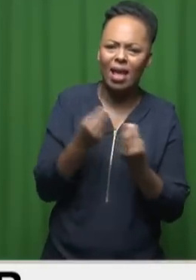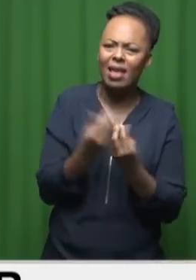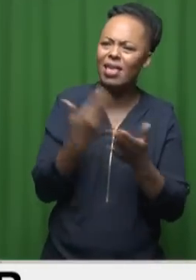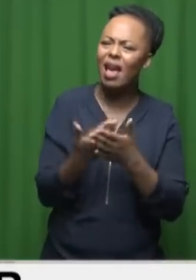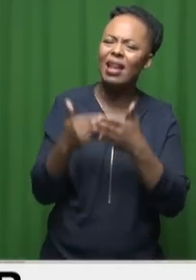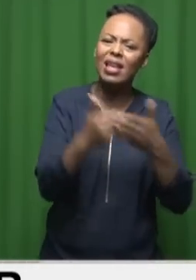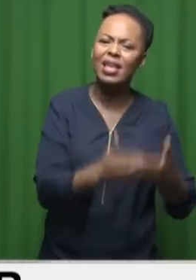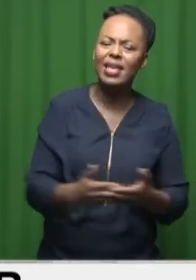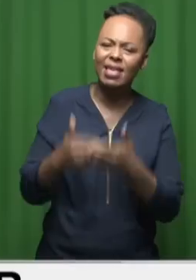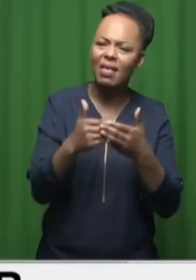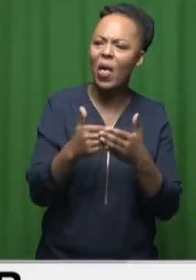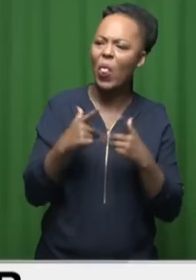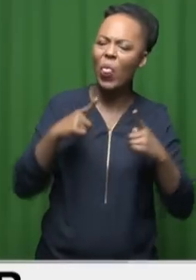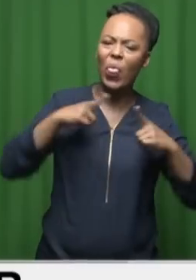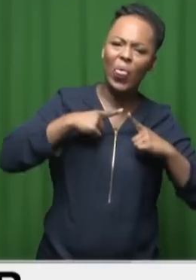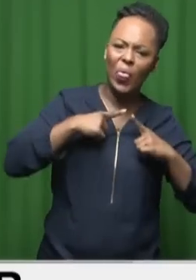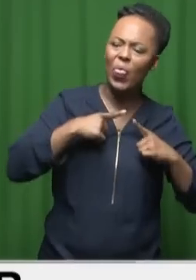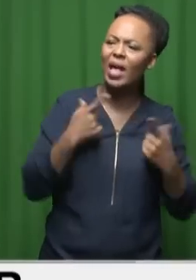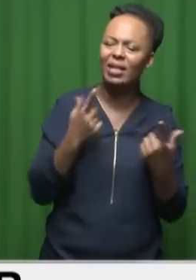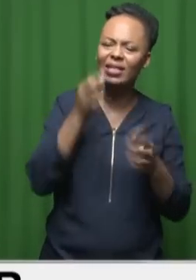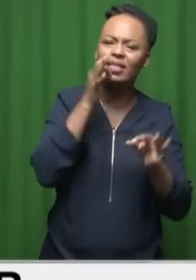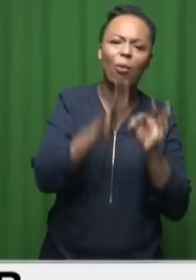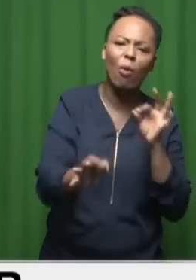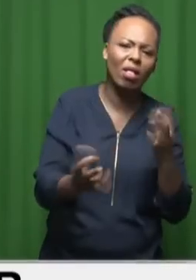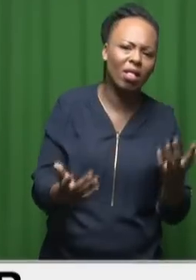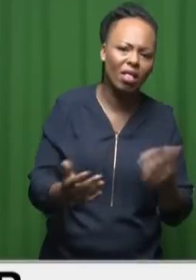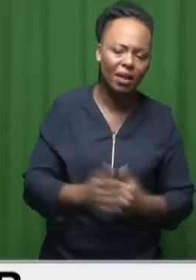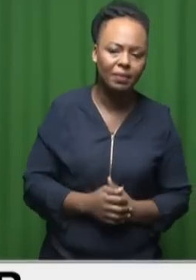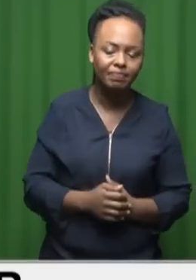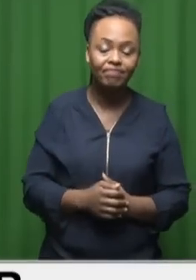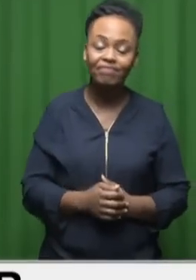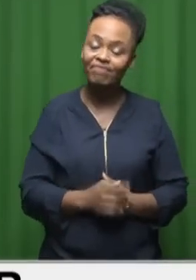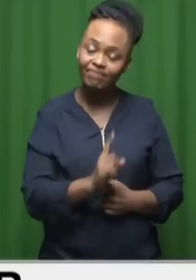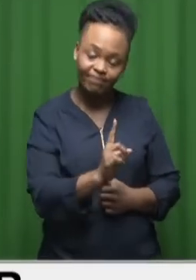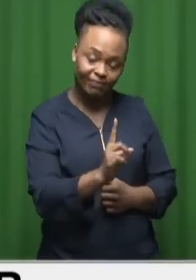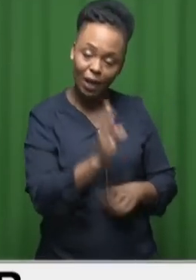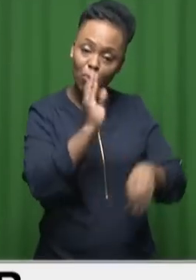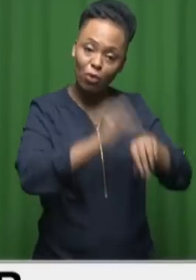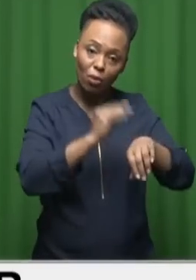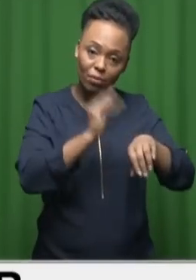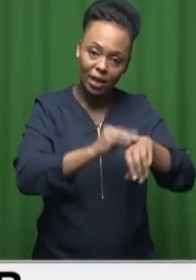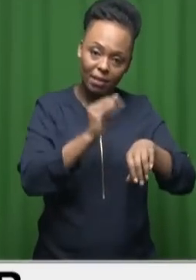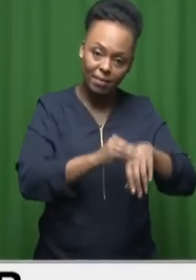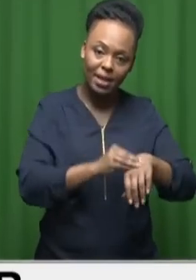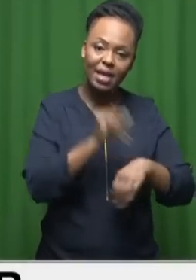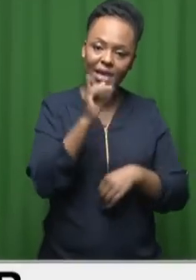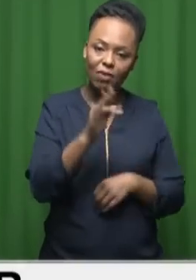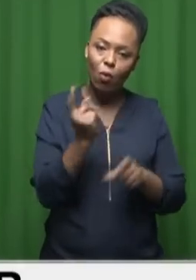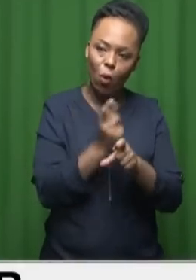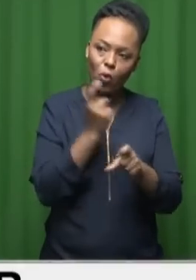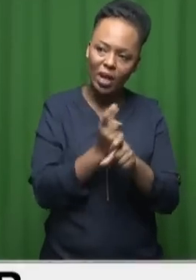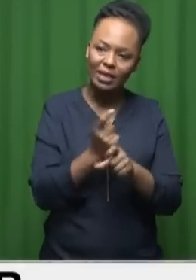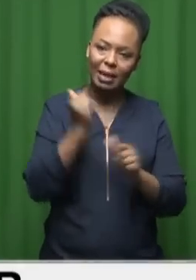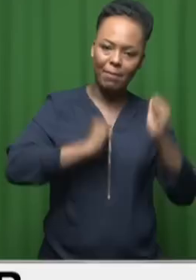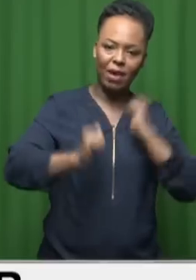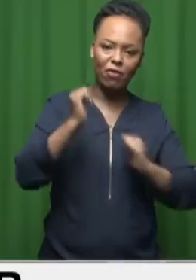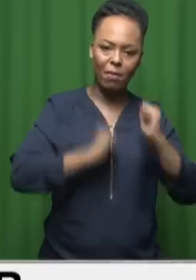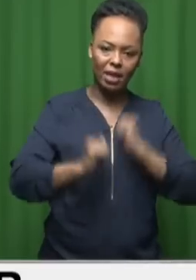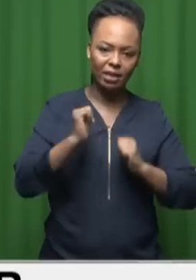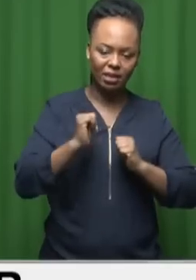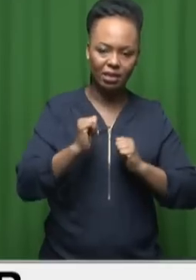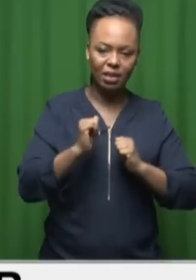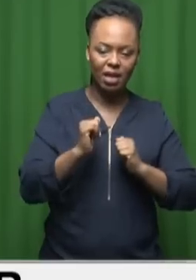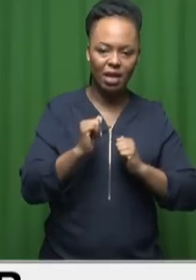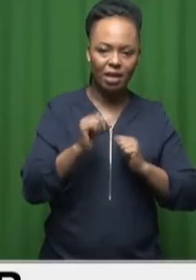of, quite simply. Well, the problem is when you've got a declining performance of the fleet,